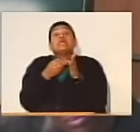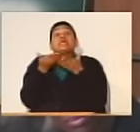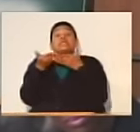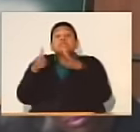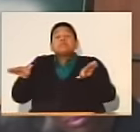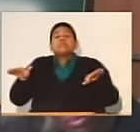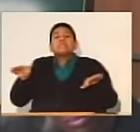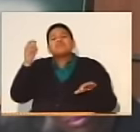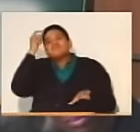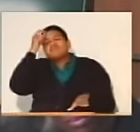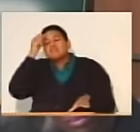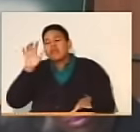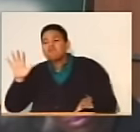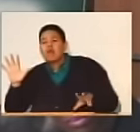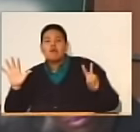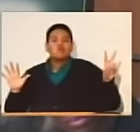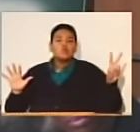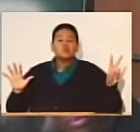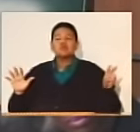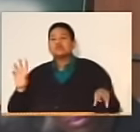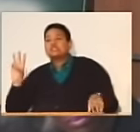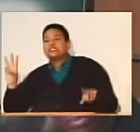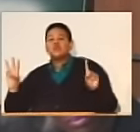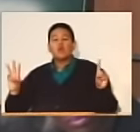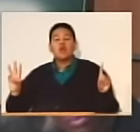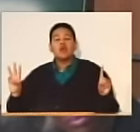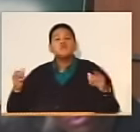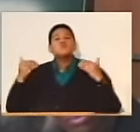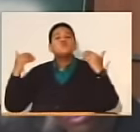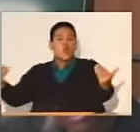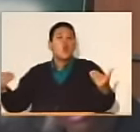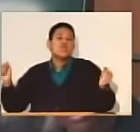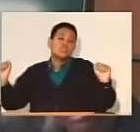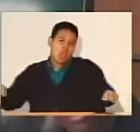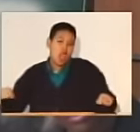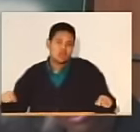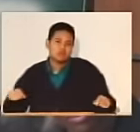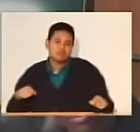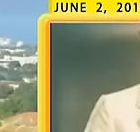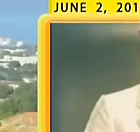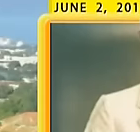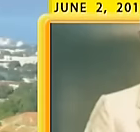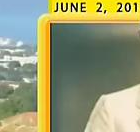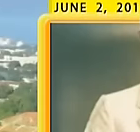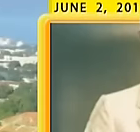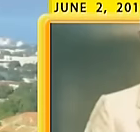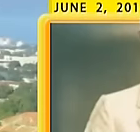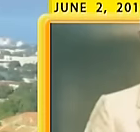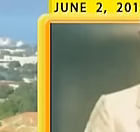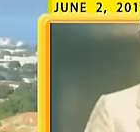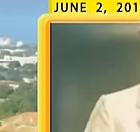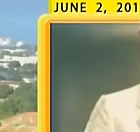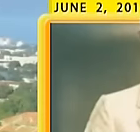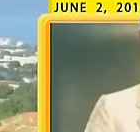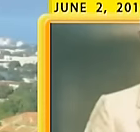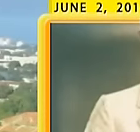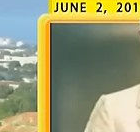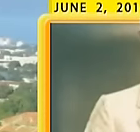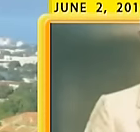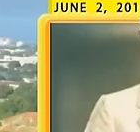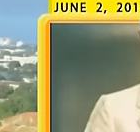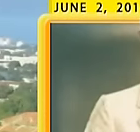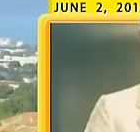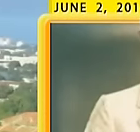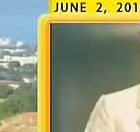for example, a 5-2 or 6-1 decision, rendering a jury to be deadlocked. The bill was approved by the House of Representatives